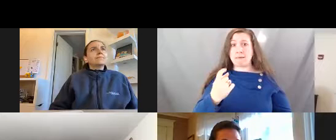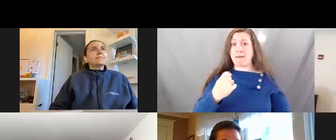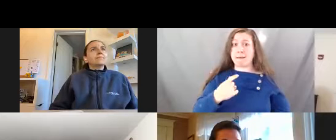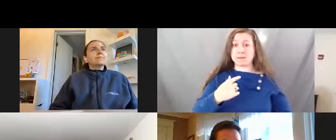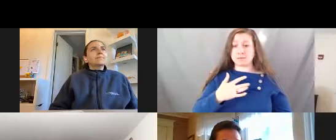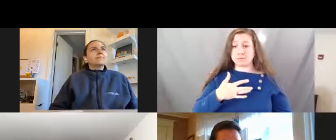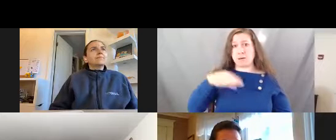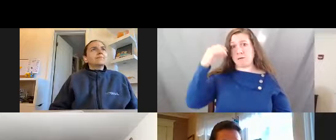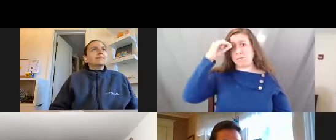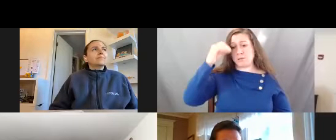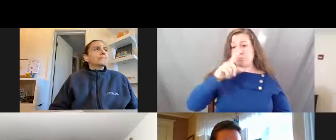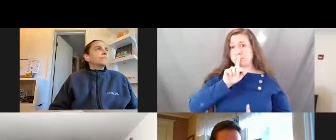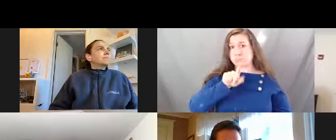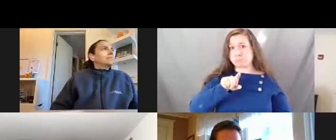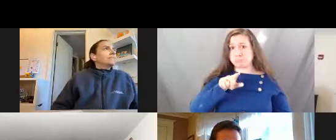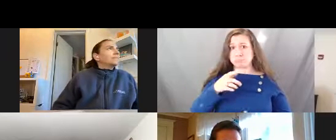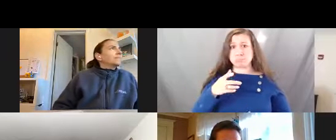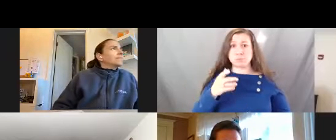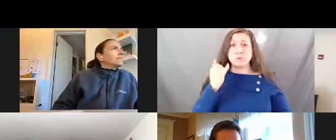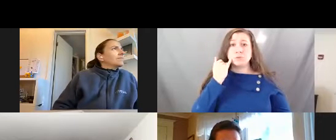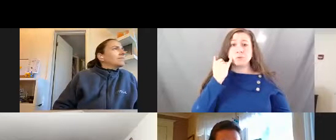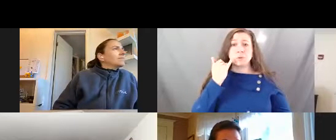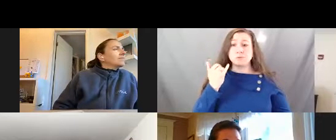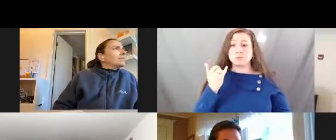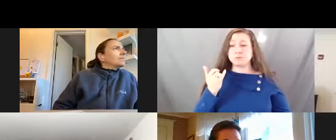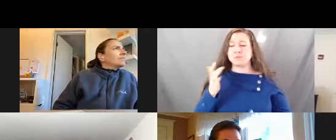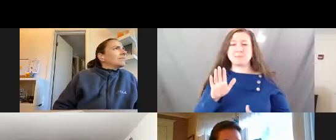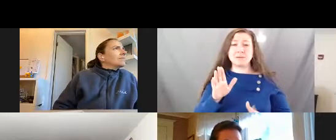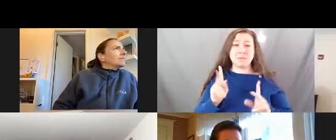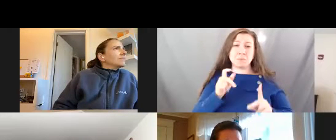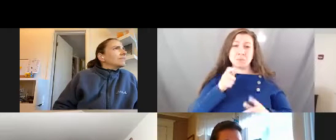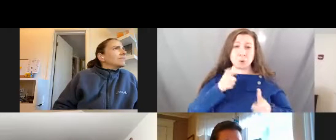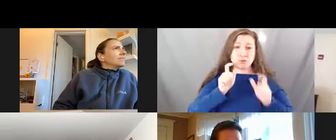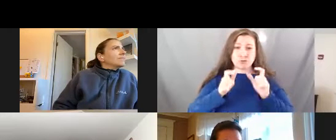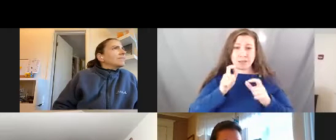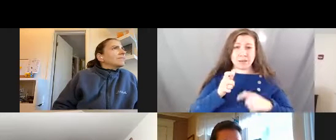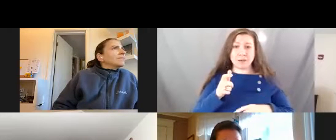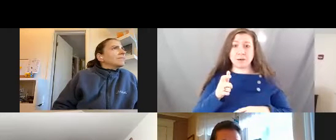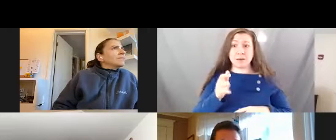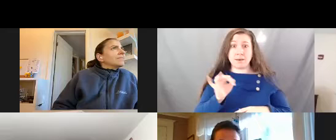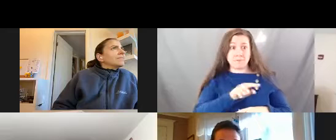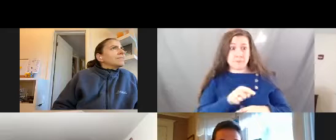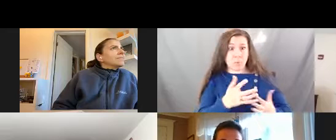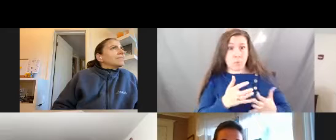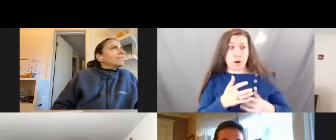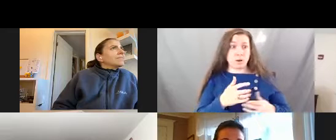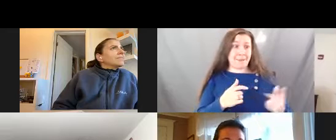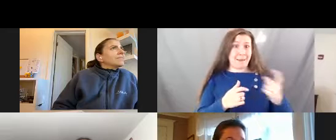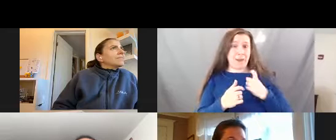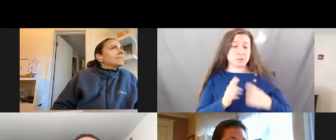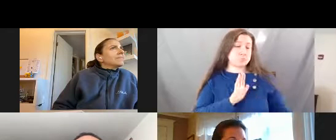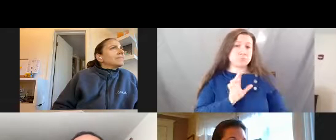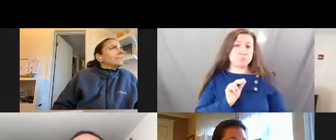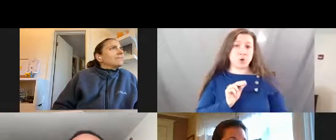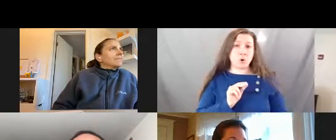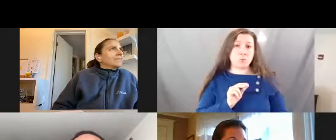say they maybe, for example, not a lot of people drink, for example. It's okay to say no, and it might be a shock to some people,